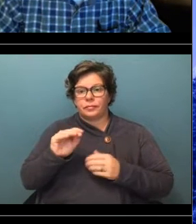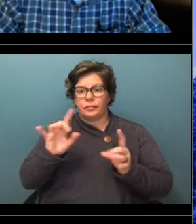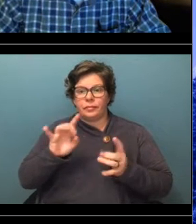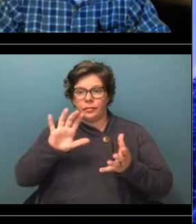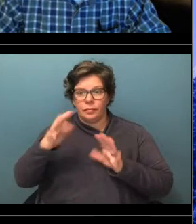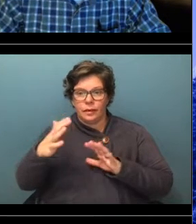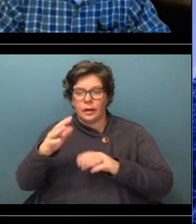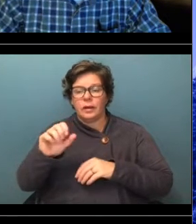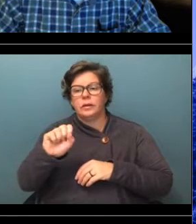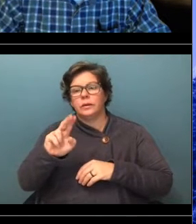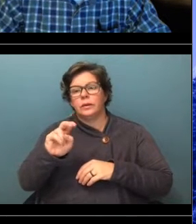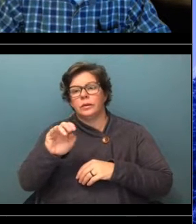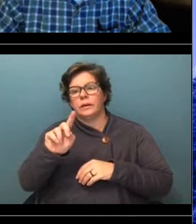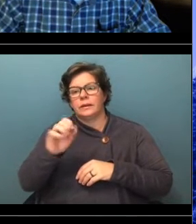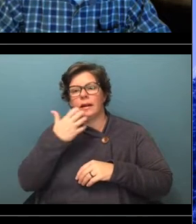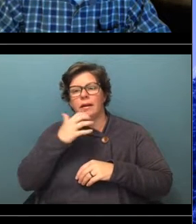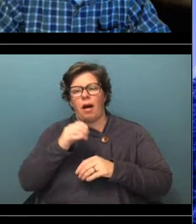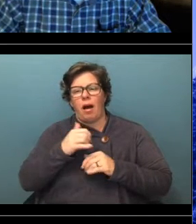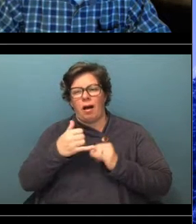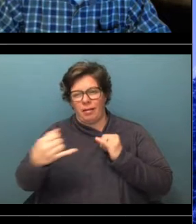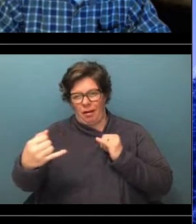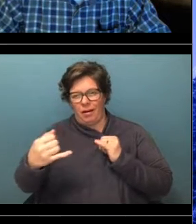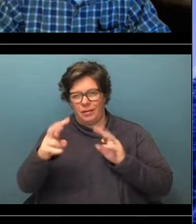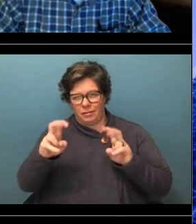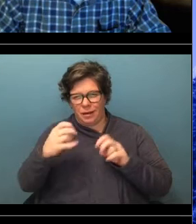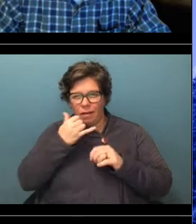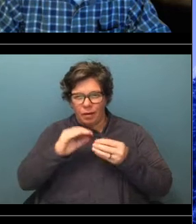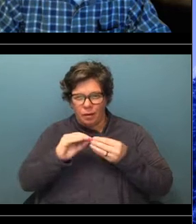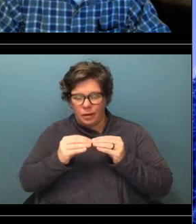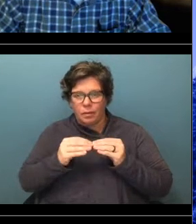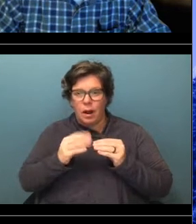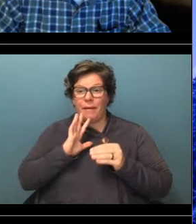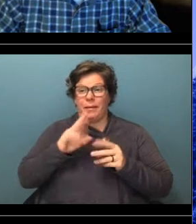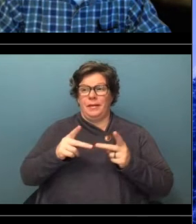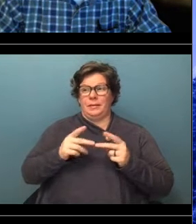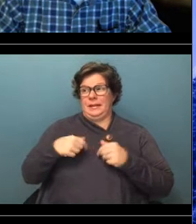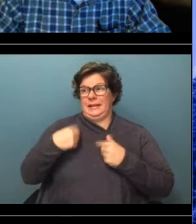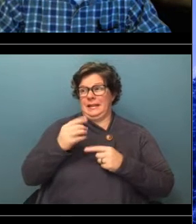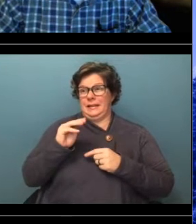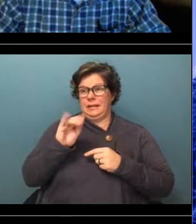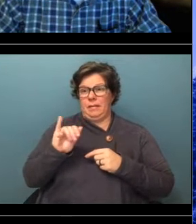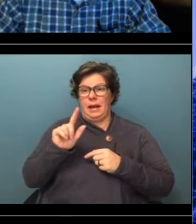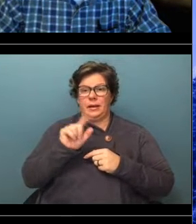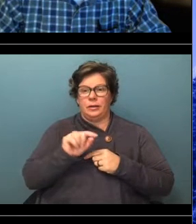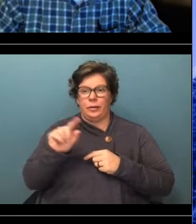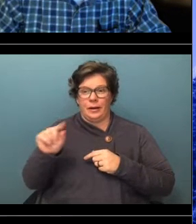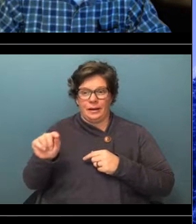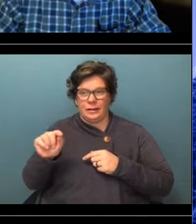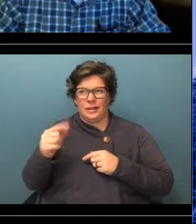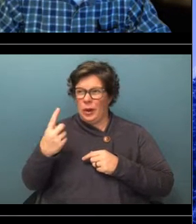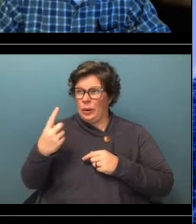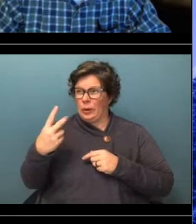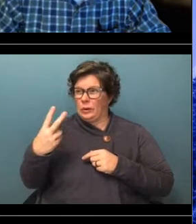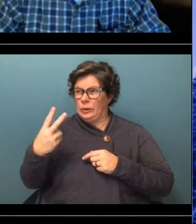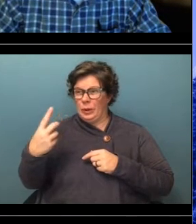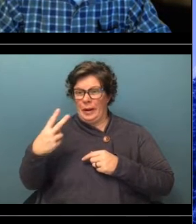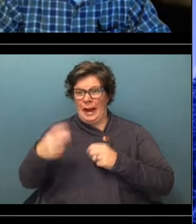and Suicide Hotline. I've been in this position since May of 2020, so I think I'm bumping up against 2.5 years right